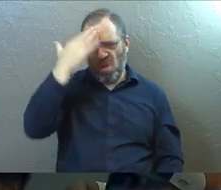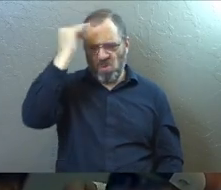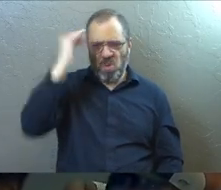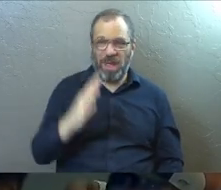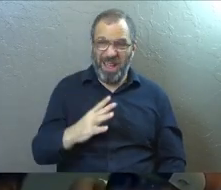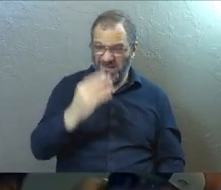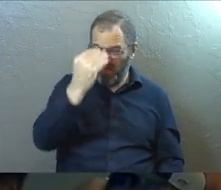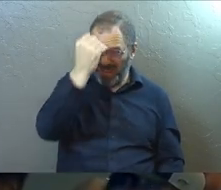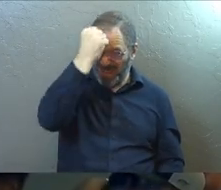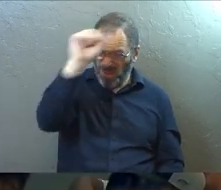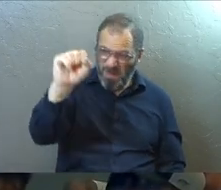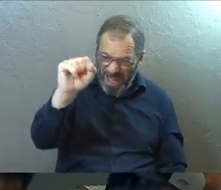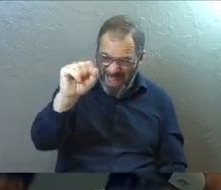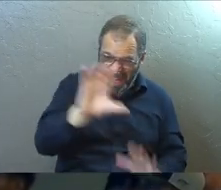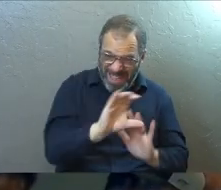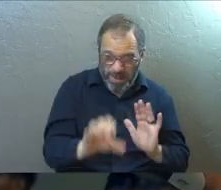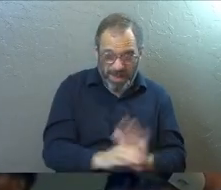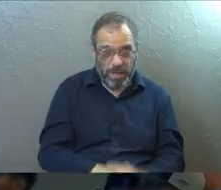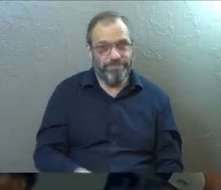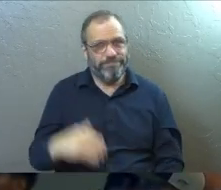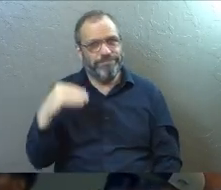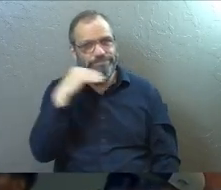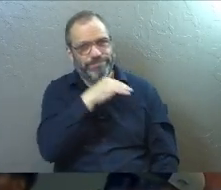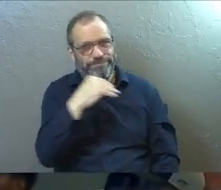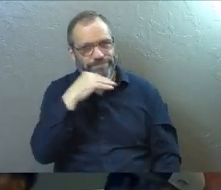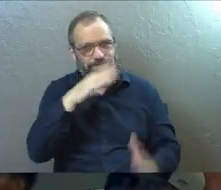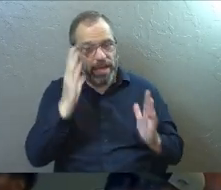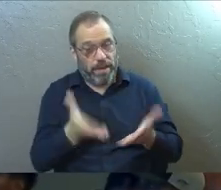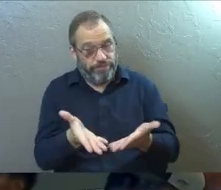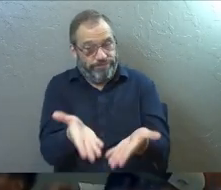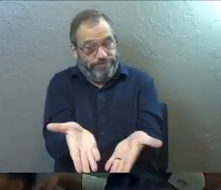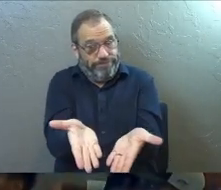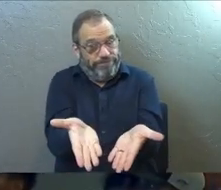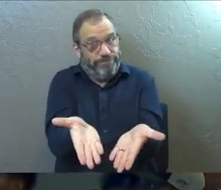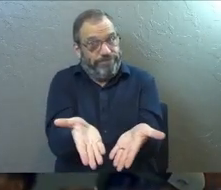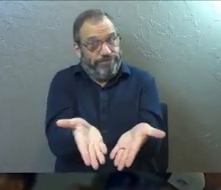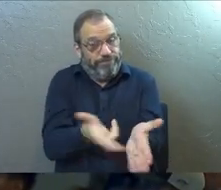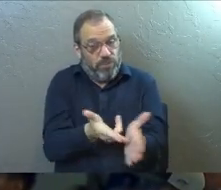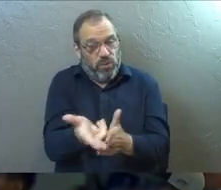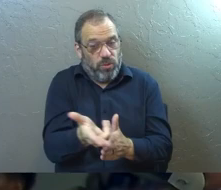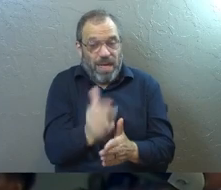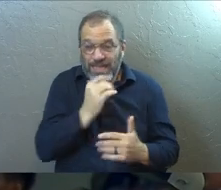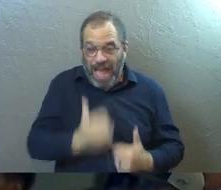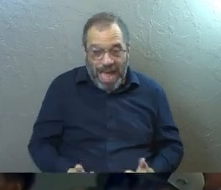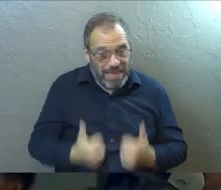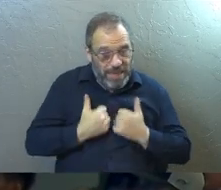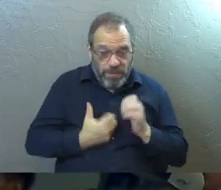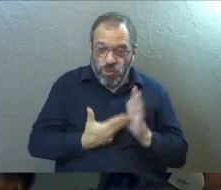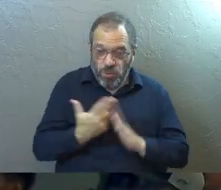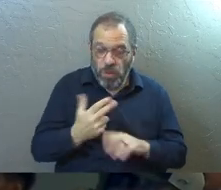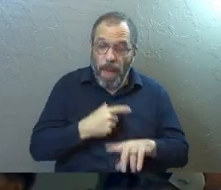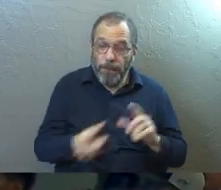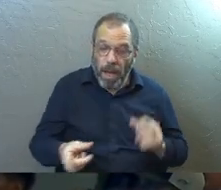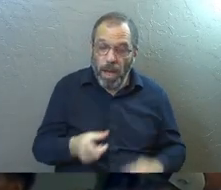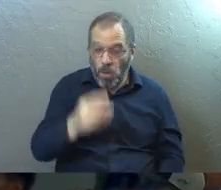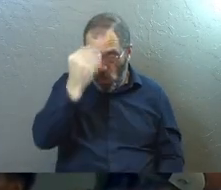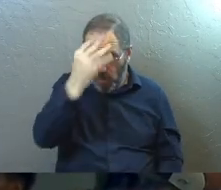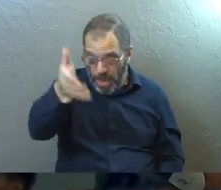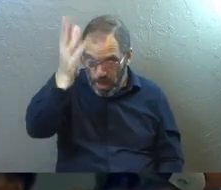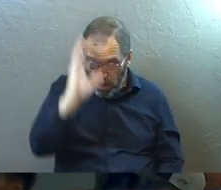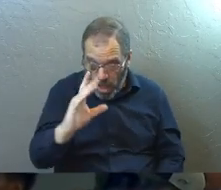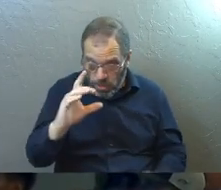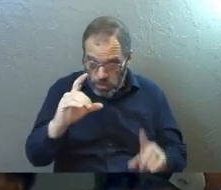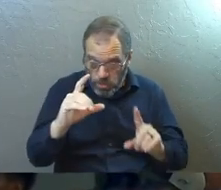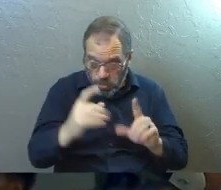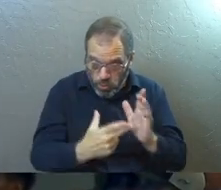God, but doesn't obey God's commandments, that person is a liar. Again, just straightforward truth and is not living in the truth. But those who obey God's